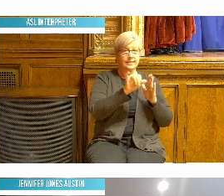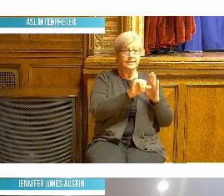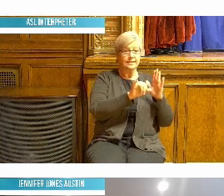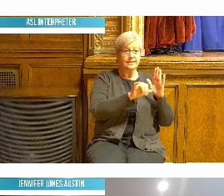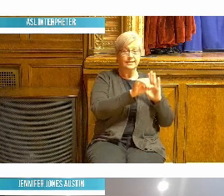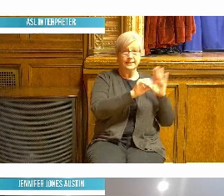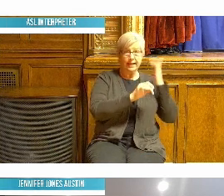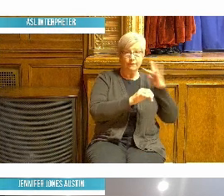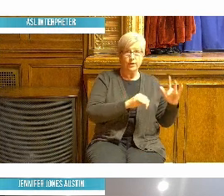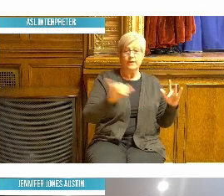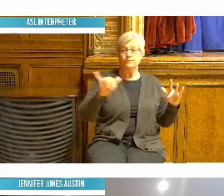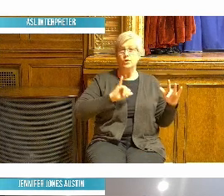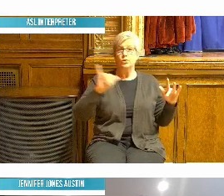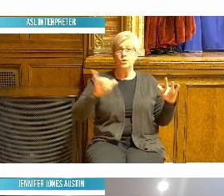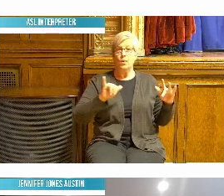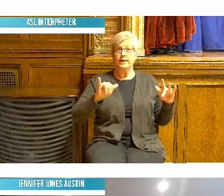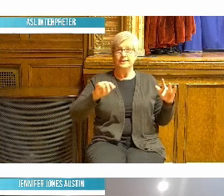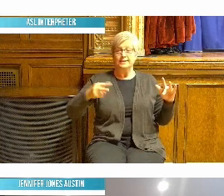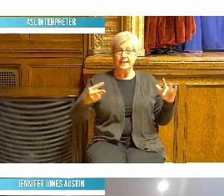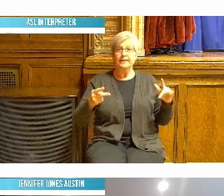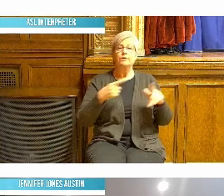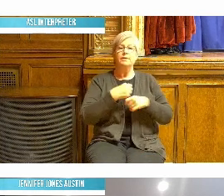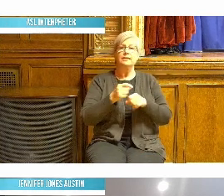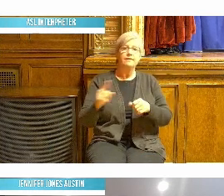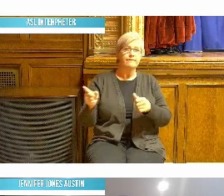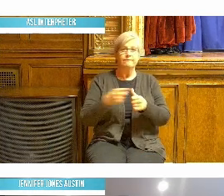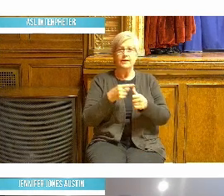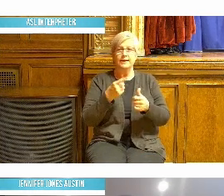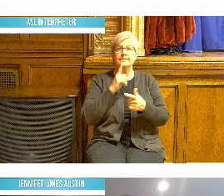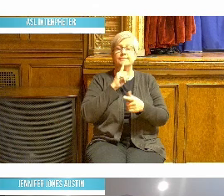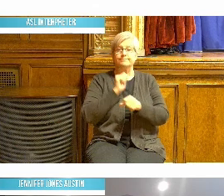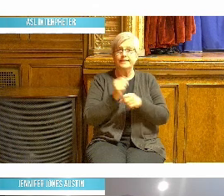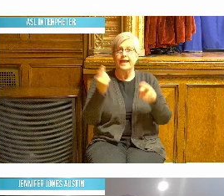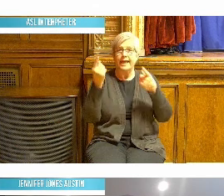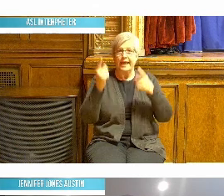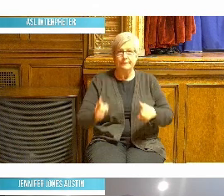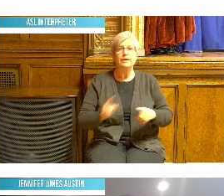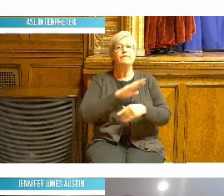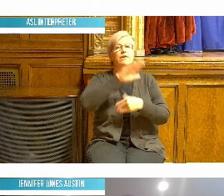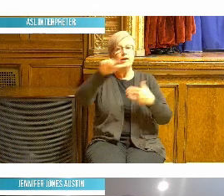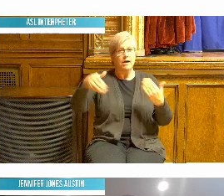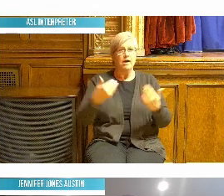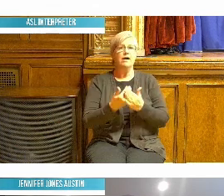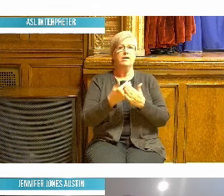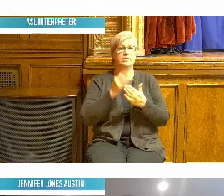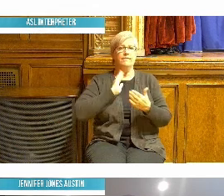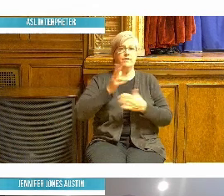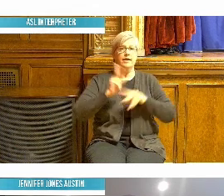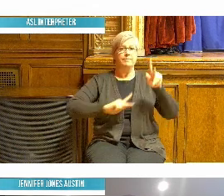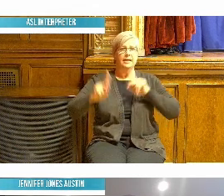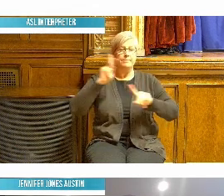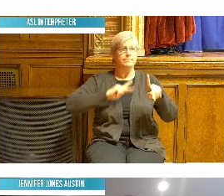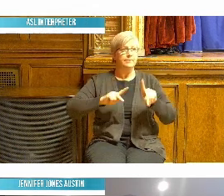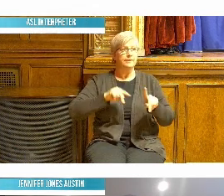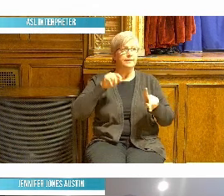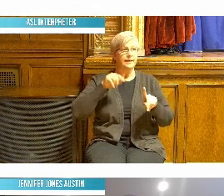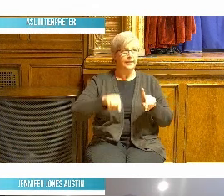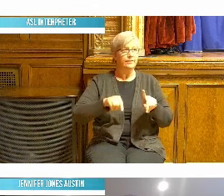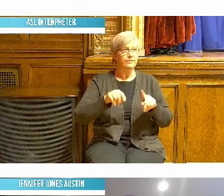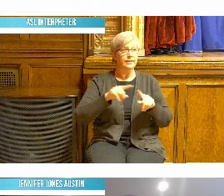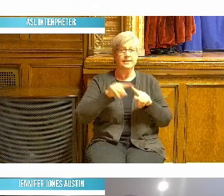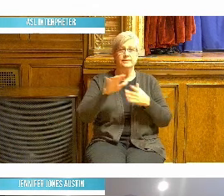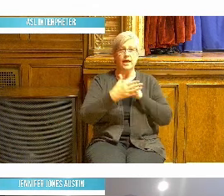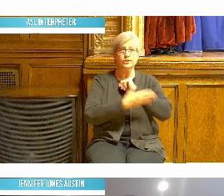California, then we need to become the first to make sure that things happen for all of our people here in